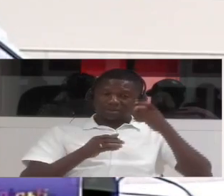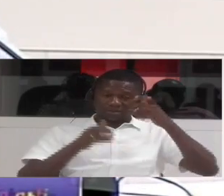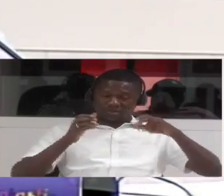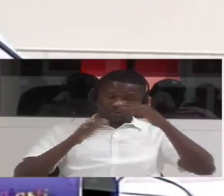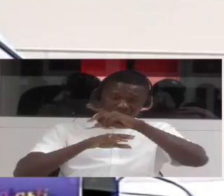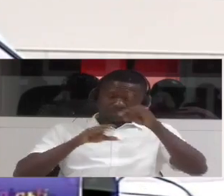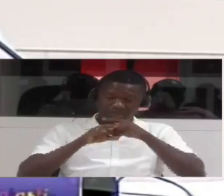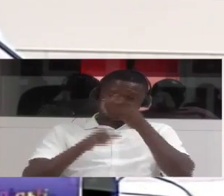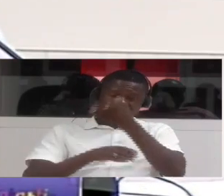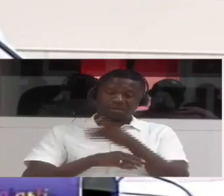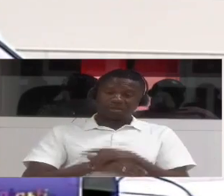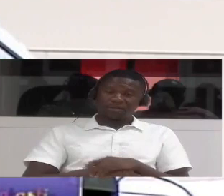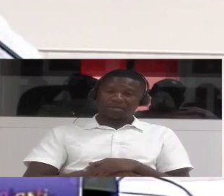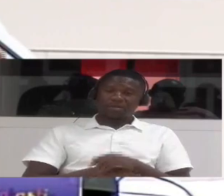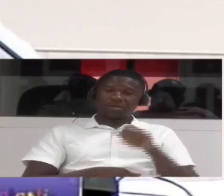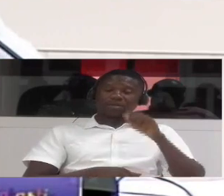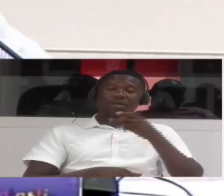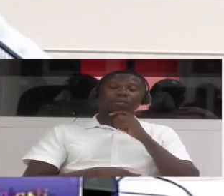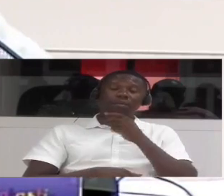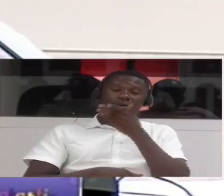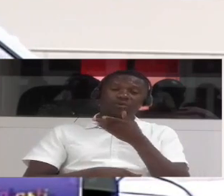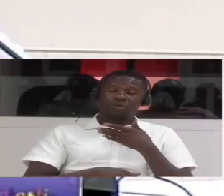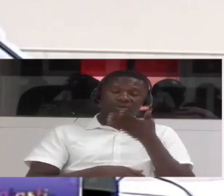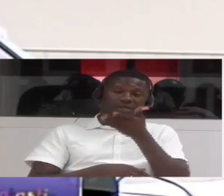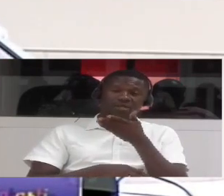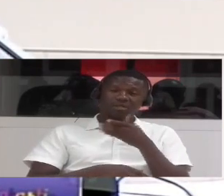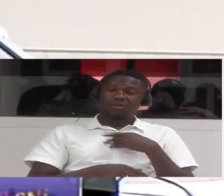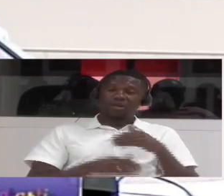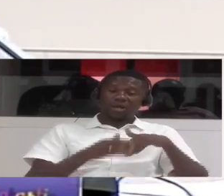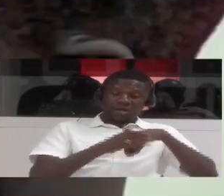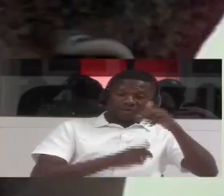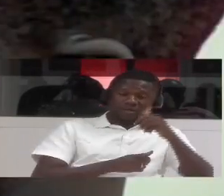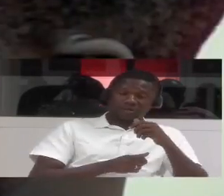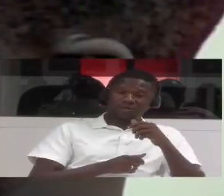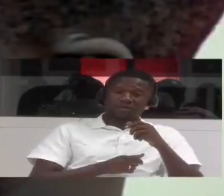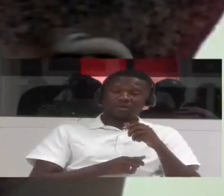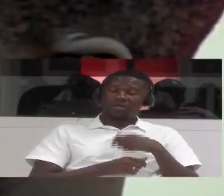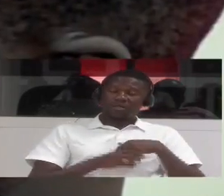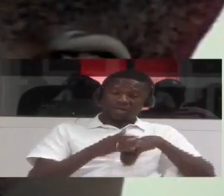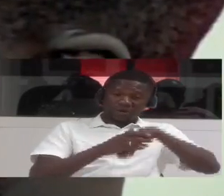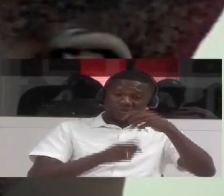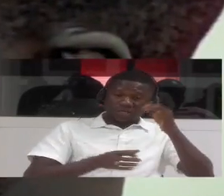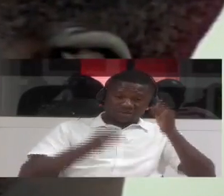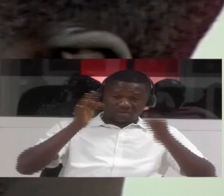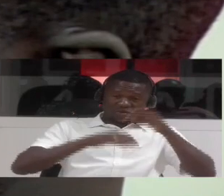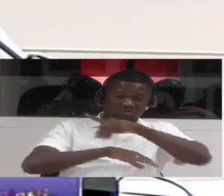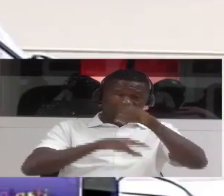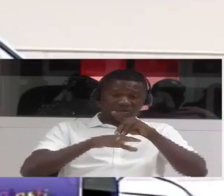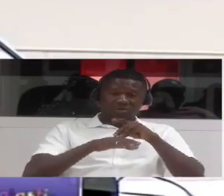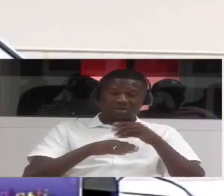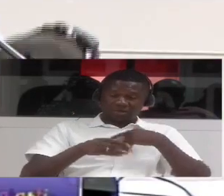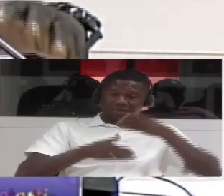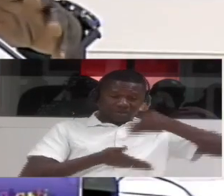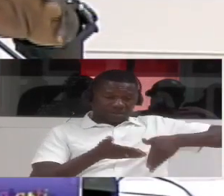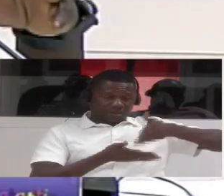was merely, you know, at the outskirts of the, you know, of the court and taking pictures, actually in the street,